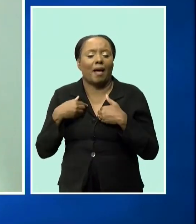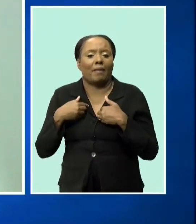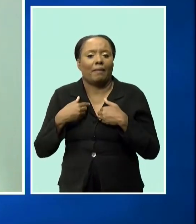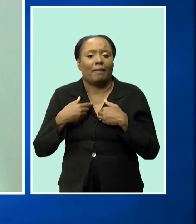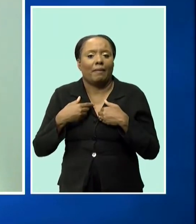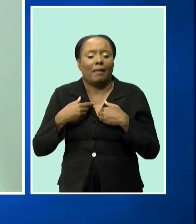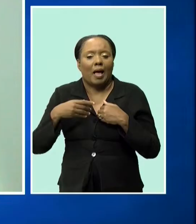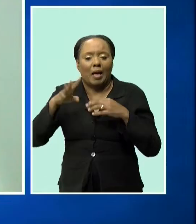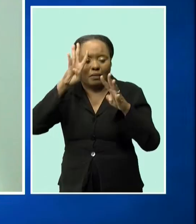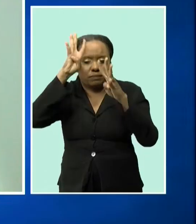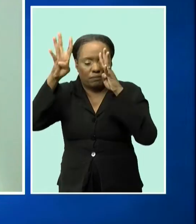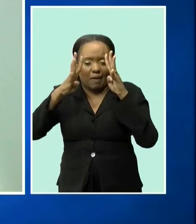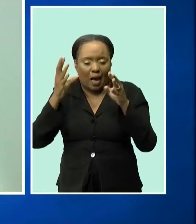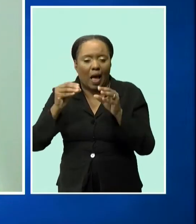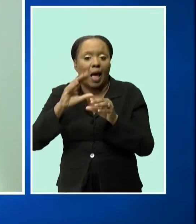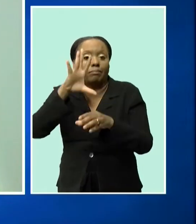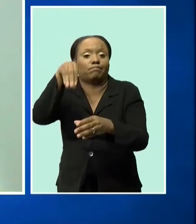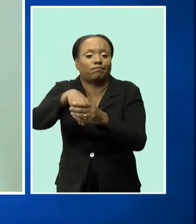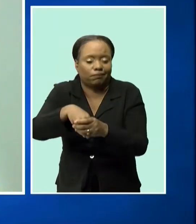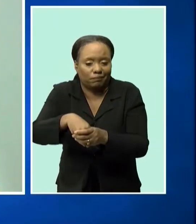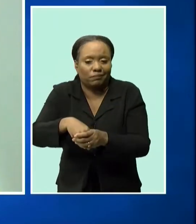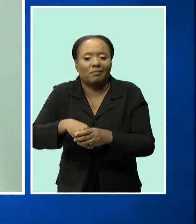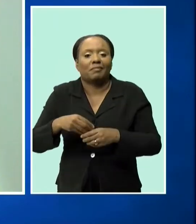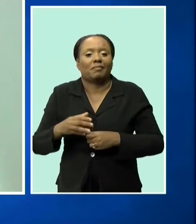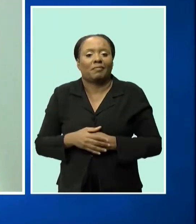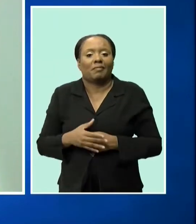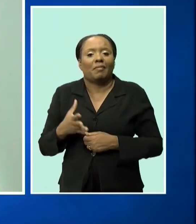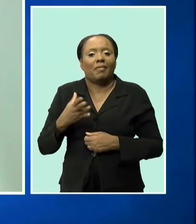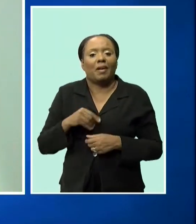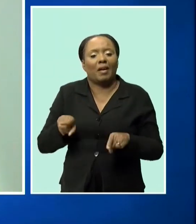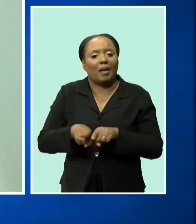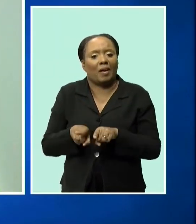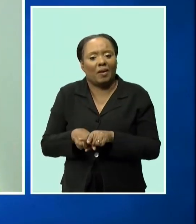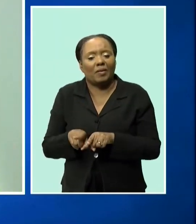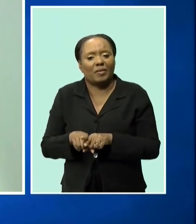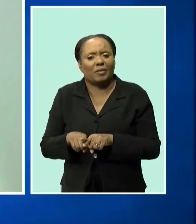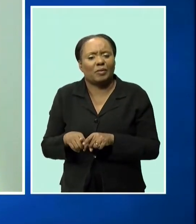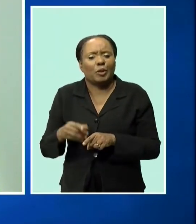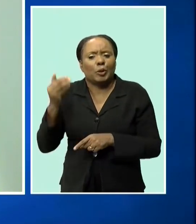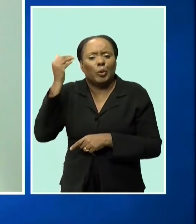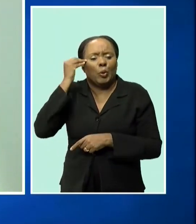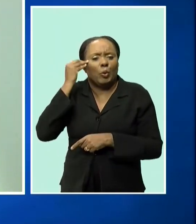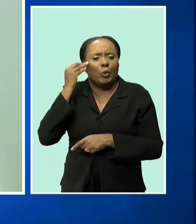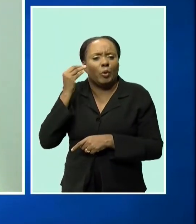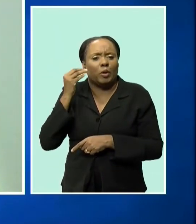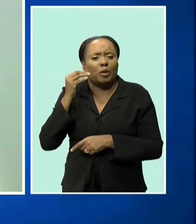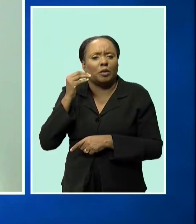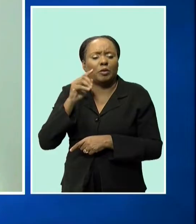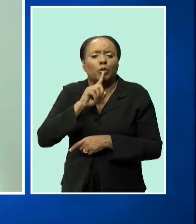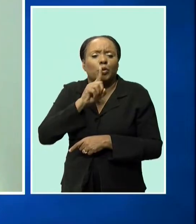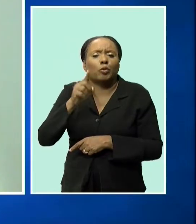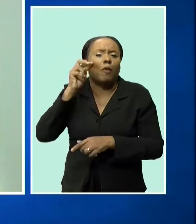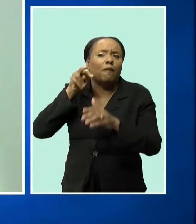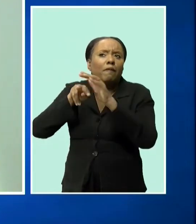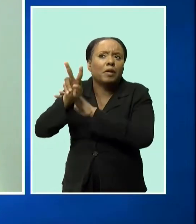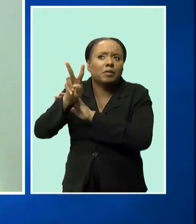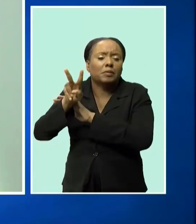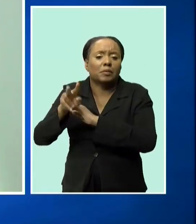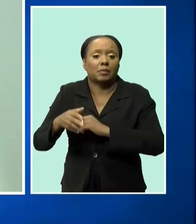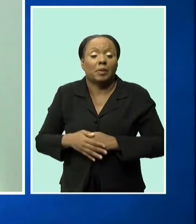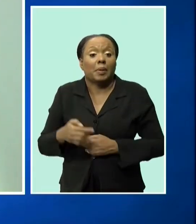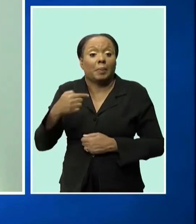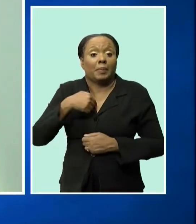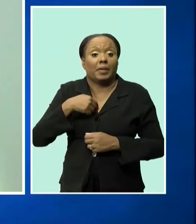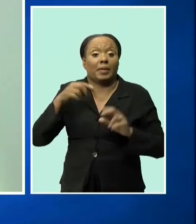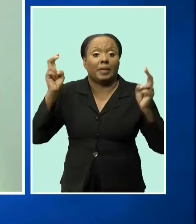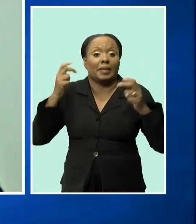scenario, driving the agenda, carrying out the Director General's vision. Now, given that my appointment is as his senior